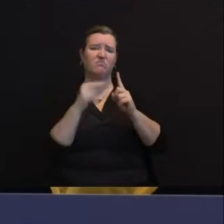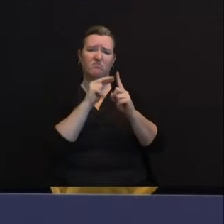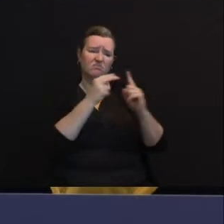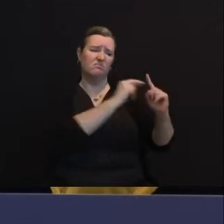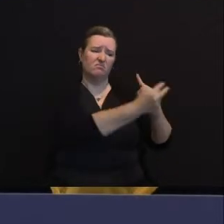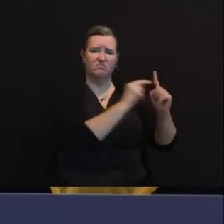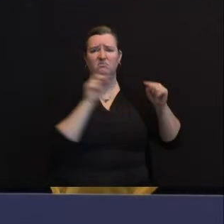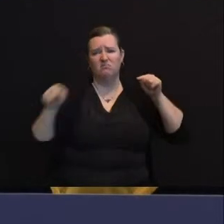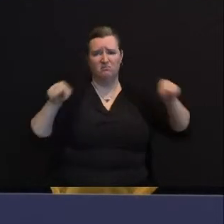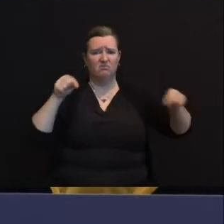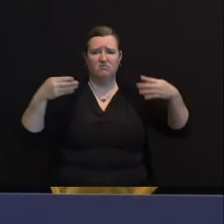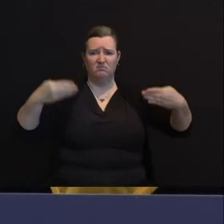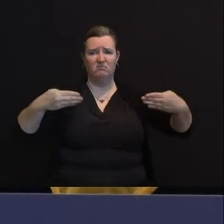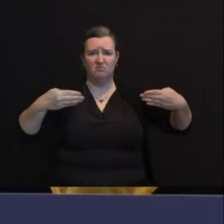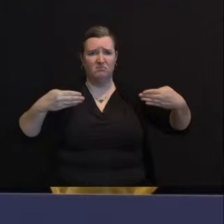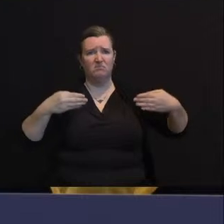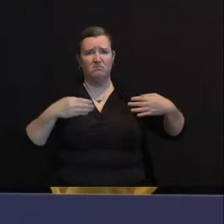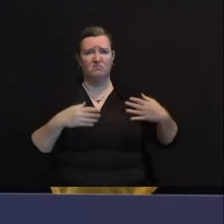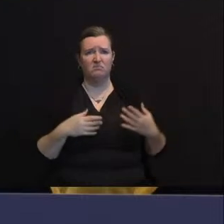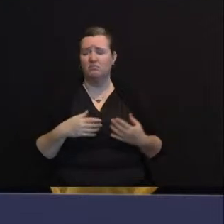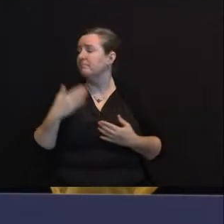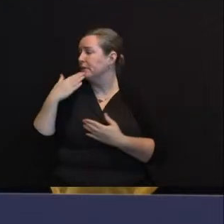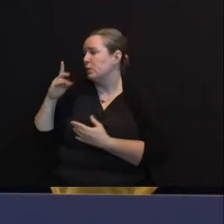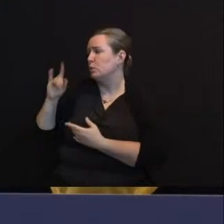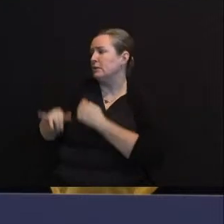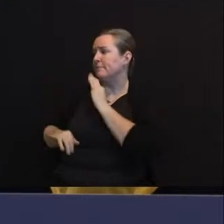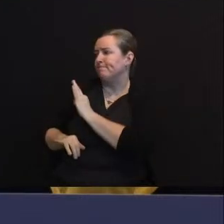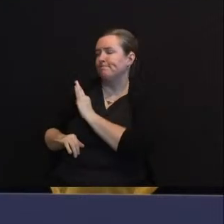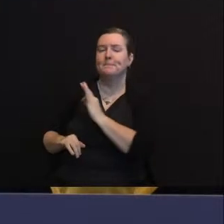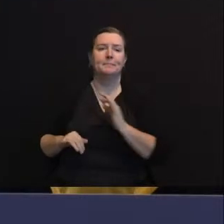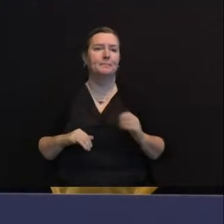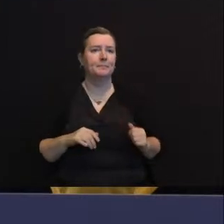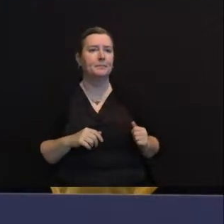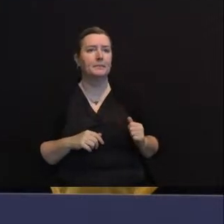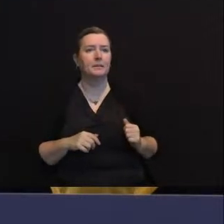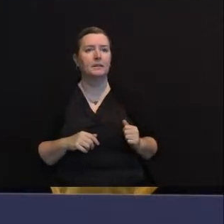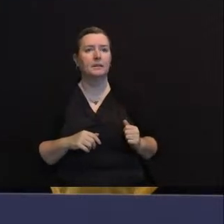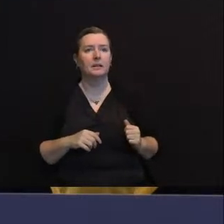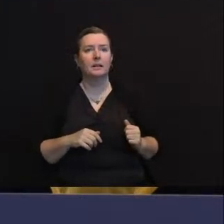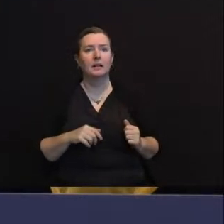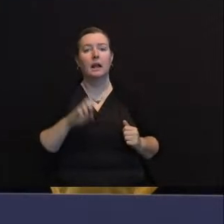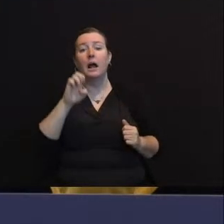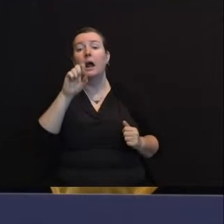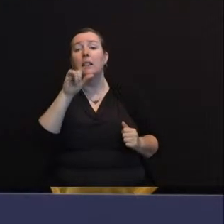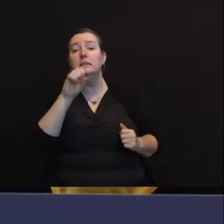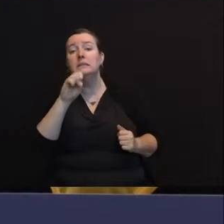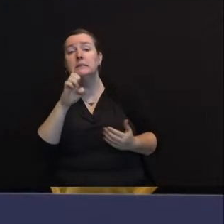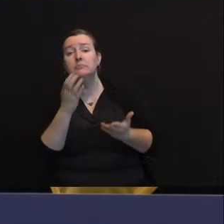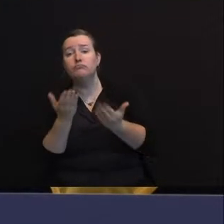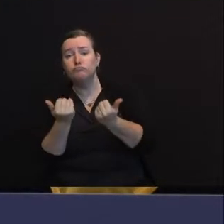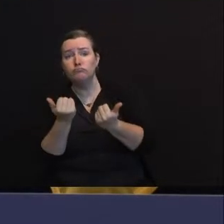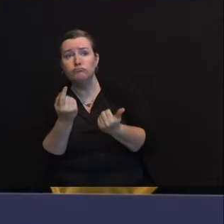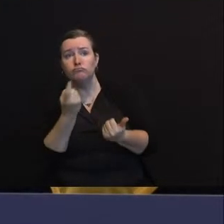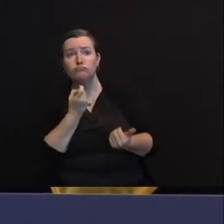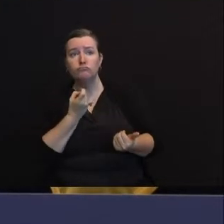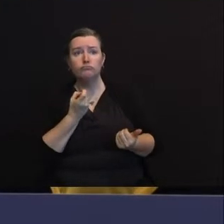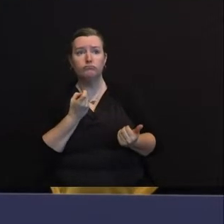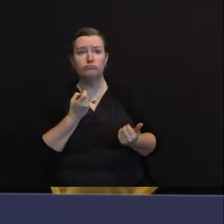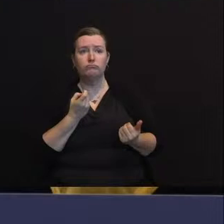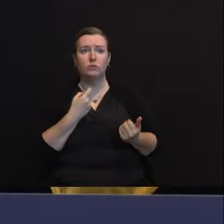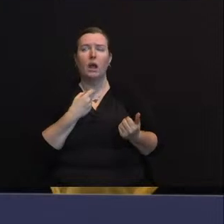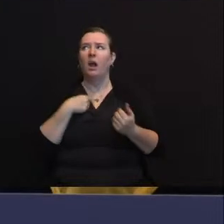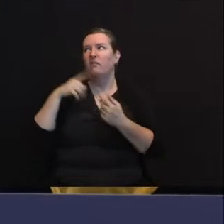on it. Thank you for that. Elise, good afternoon. Good afternoon. I have kind of a series of